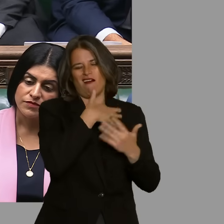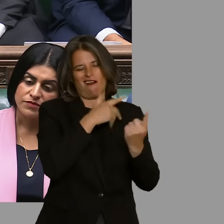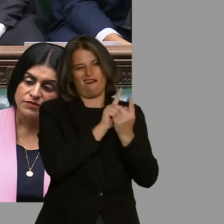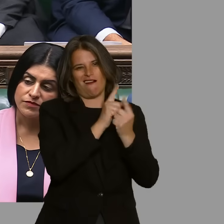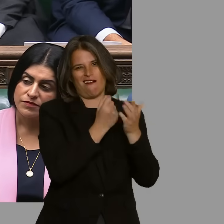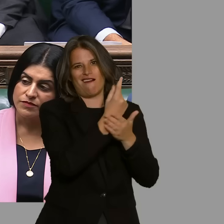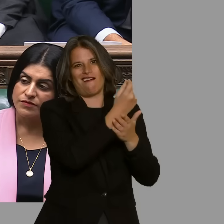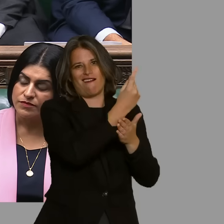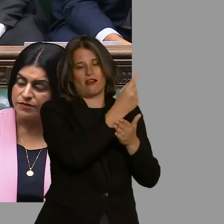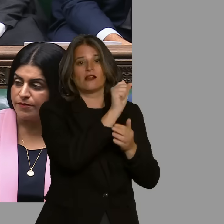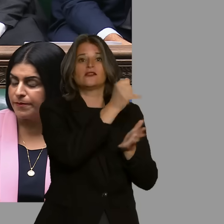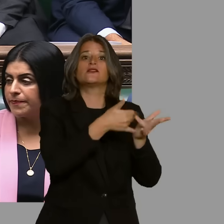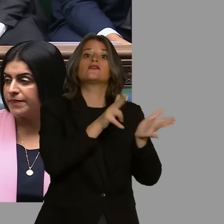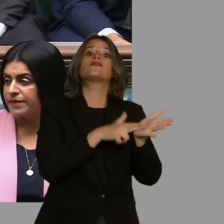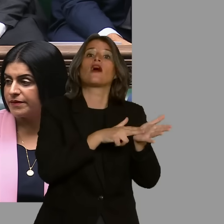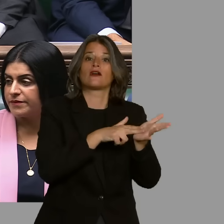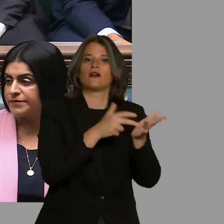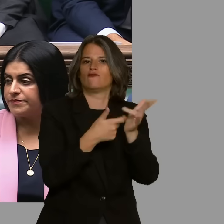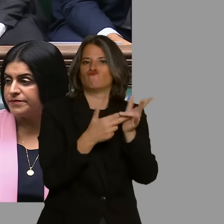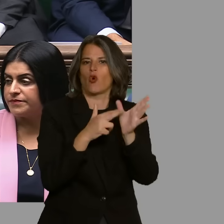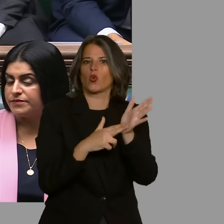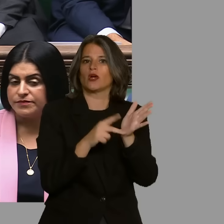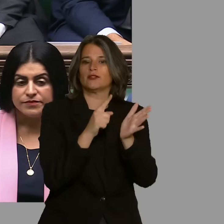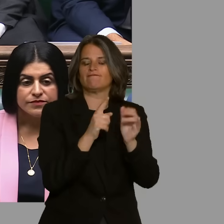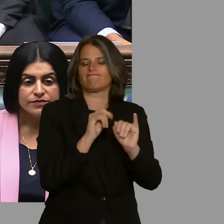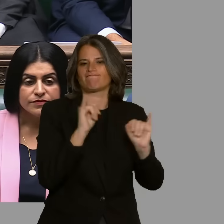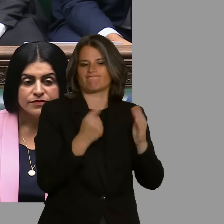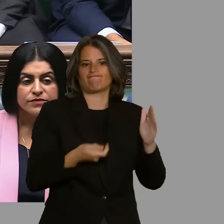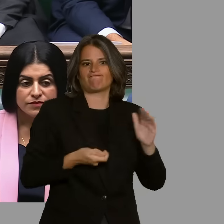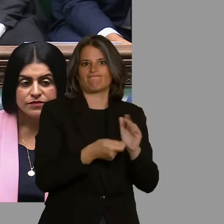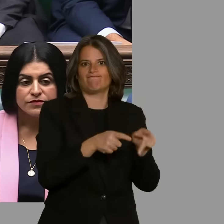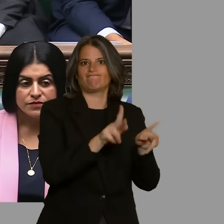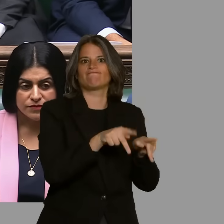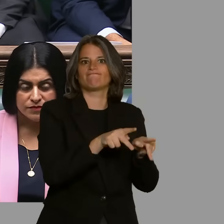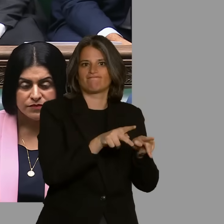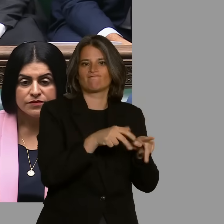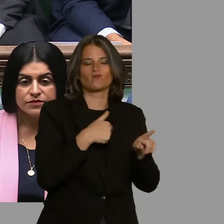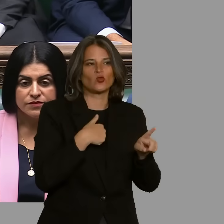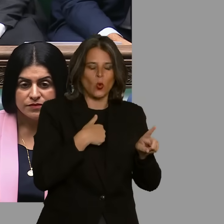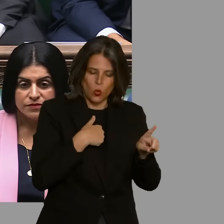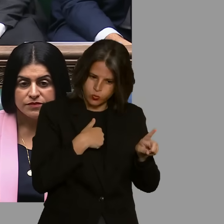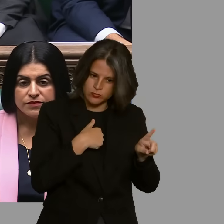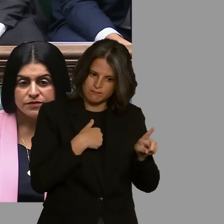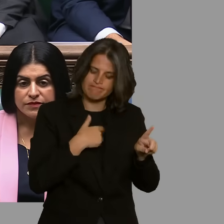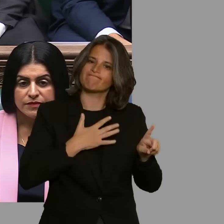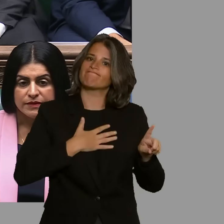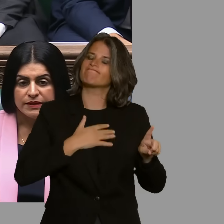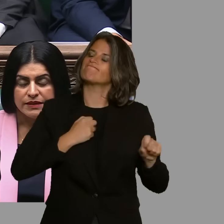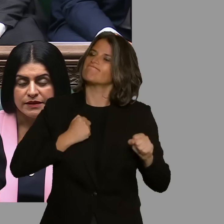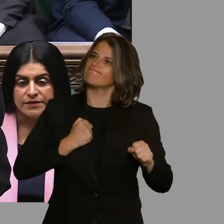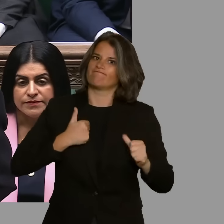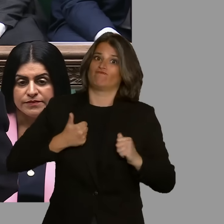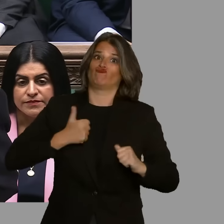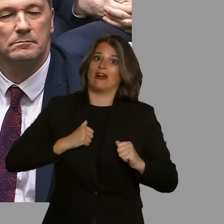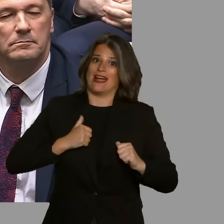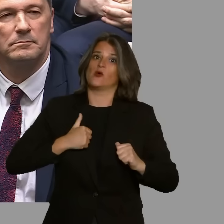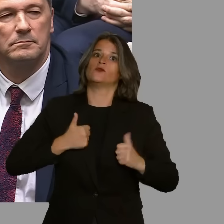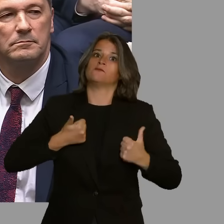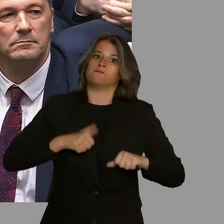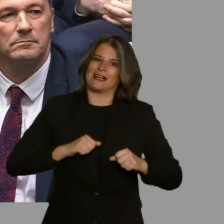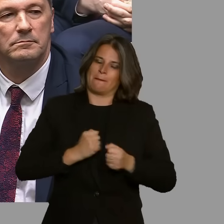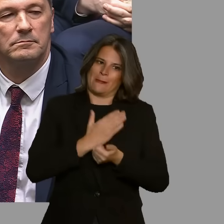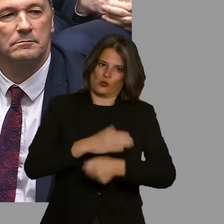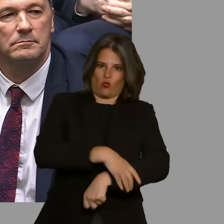the sale of ninja swords, and we've also banned zombie knives and strengthened controls for online knife sales. I pay tribute to his